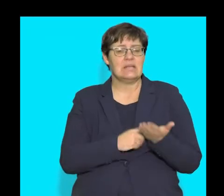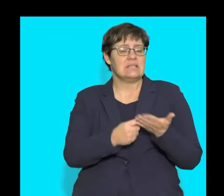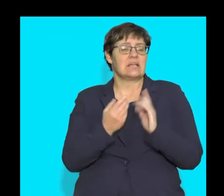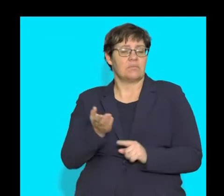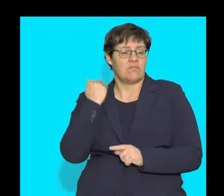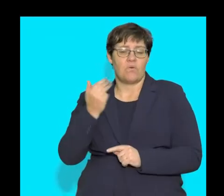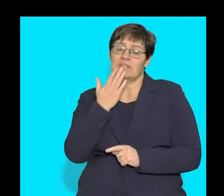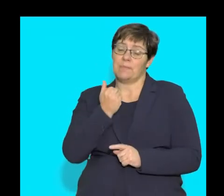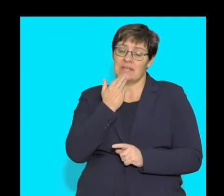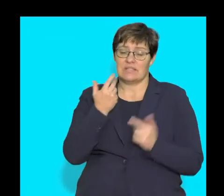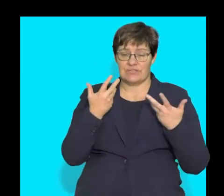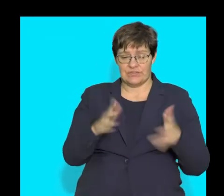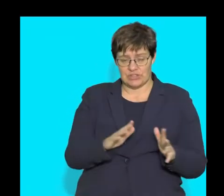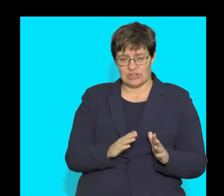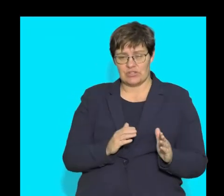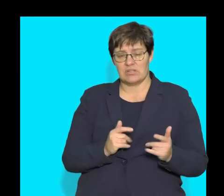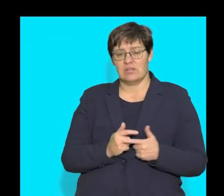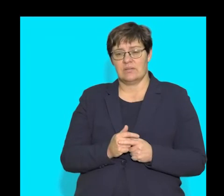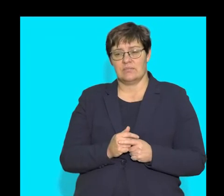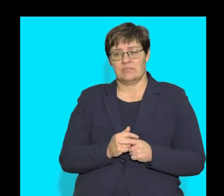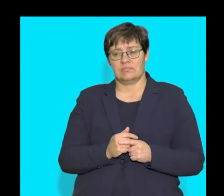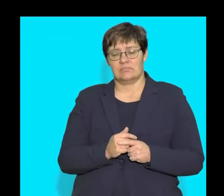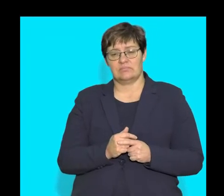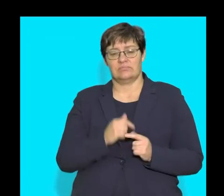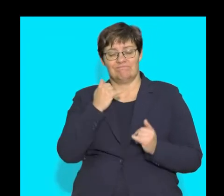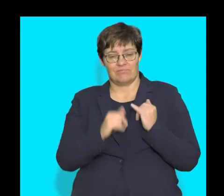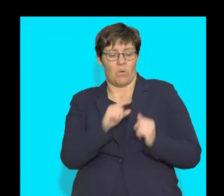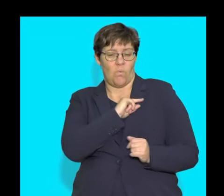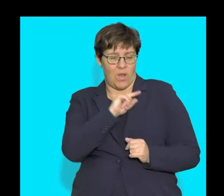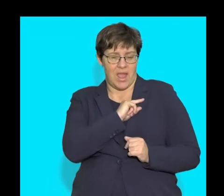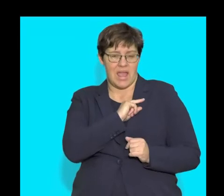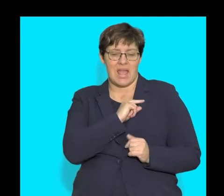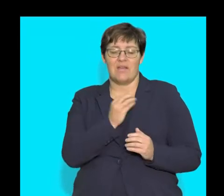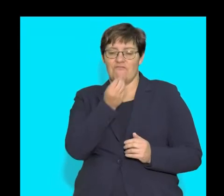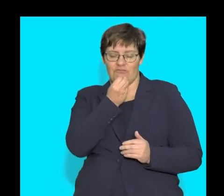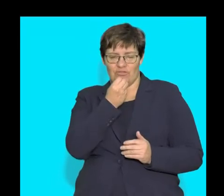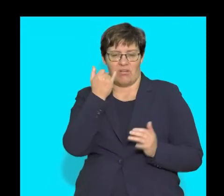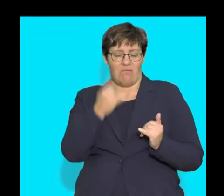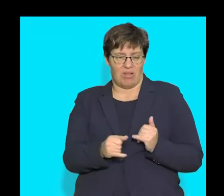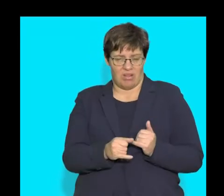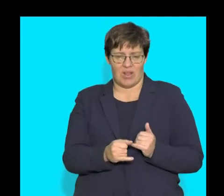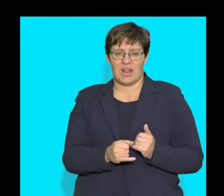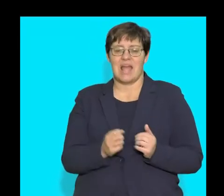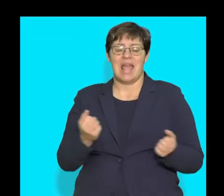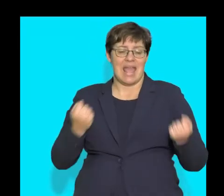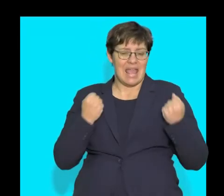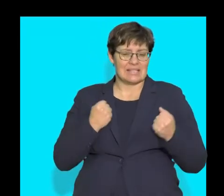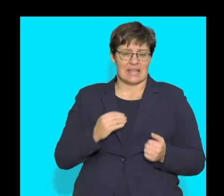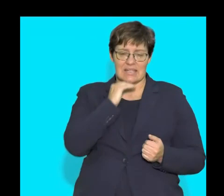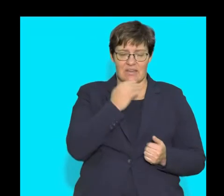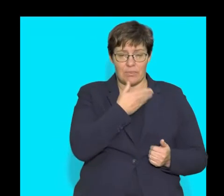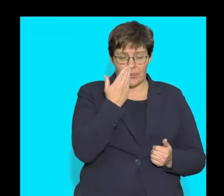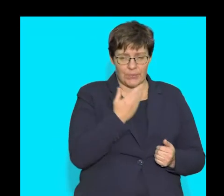We discussed earlier on diabetes as a disorder due to poor diet, lack